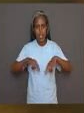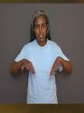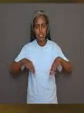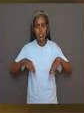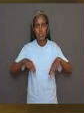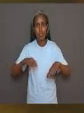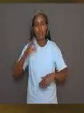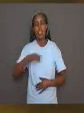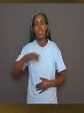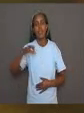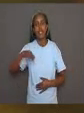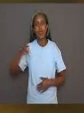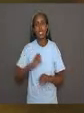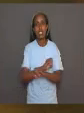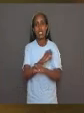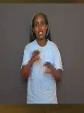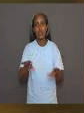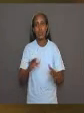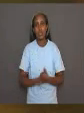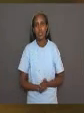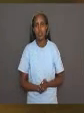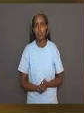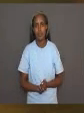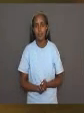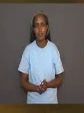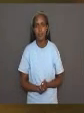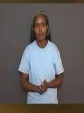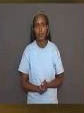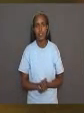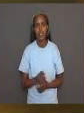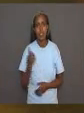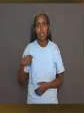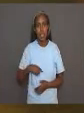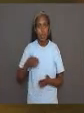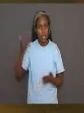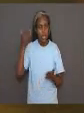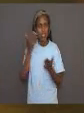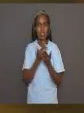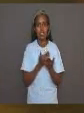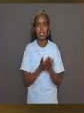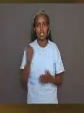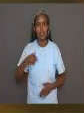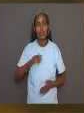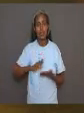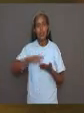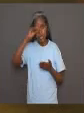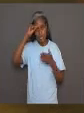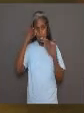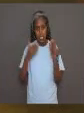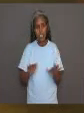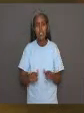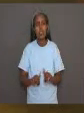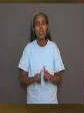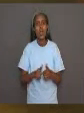of frequency distribution. In our last lesson, we learned how